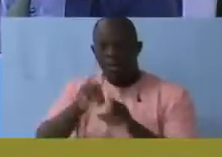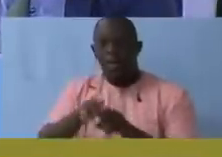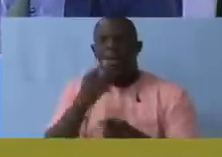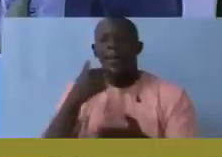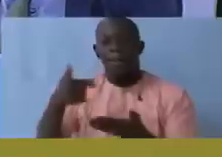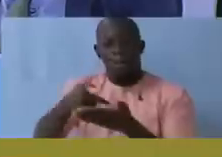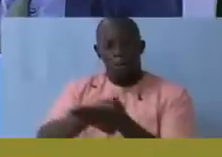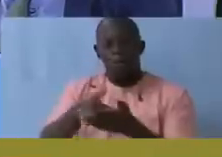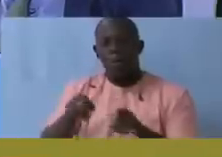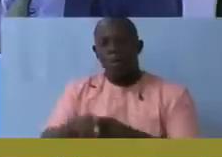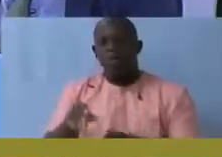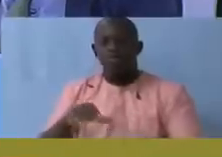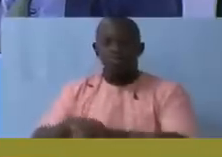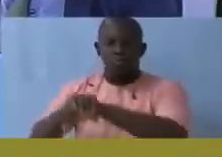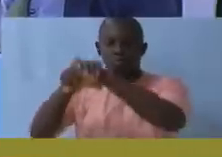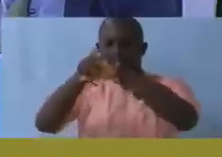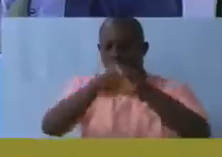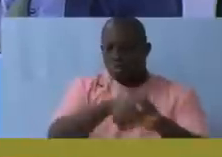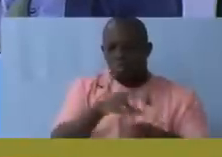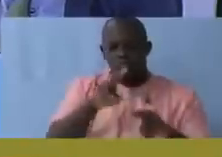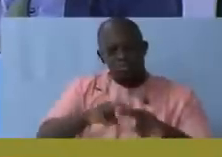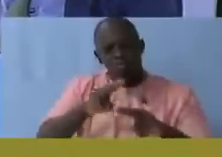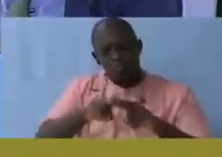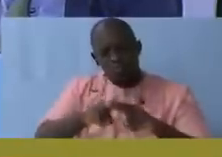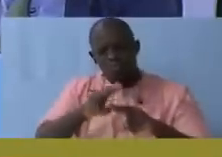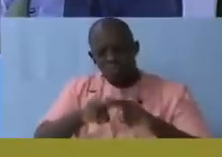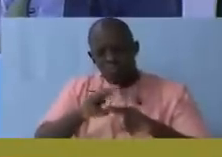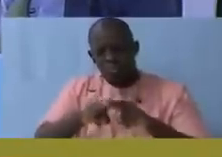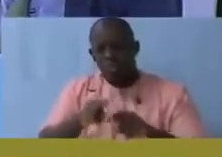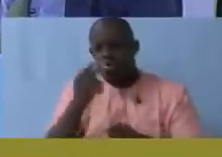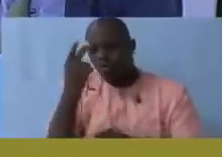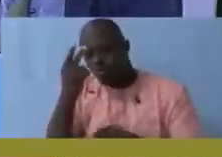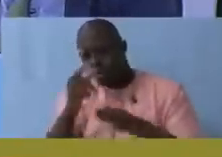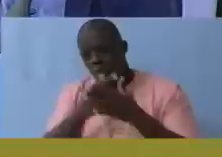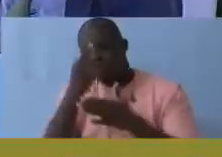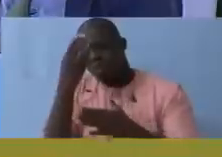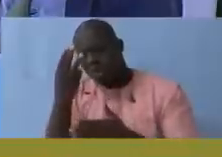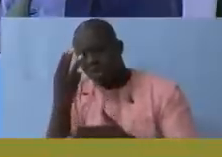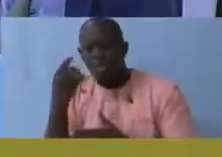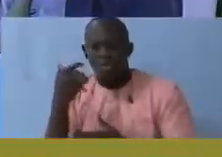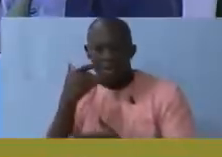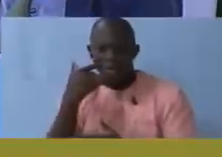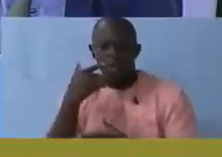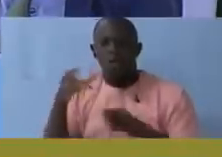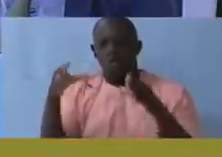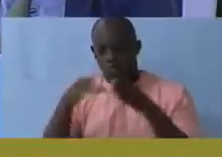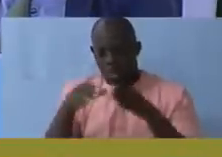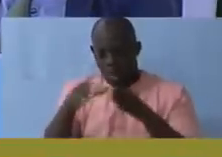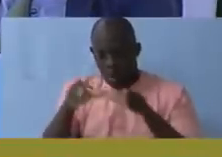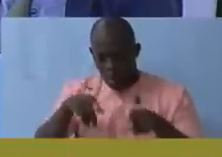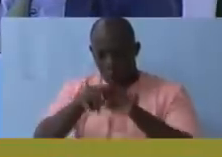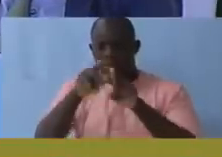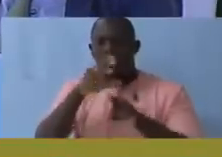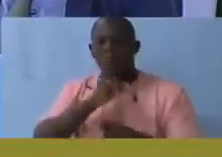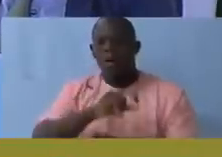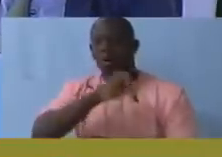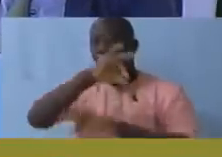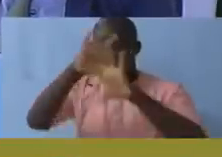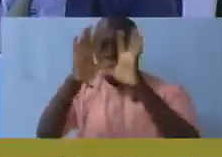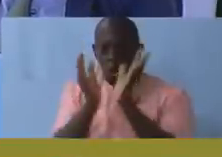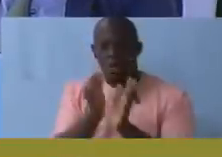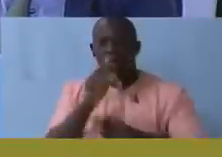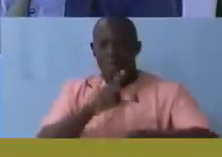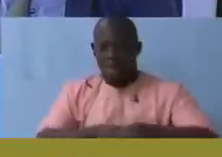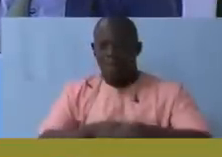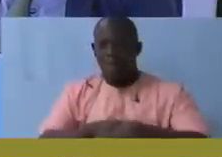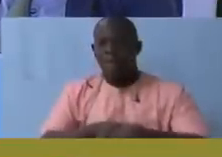Then it took us almost 2 to 3 days, I think, for running the sample, because I was with him all the time. I ran the